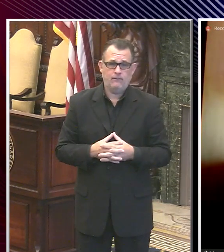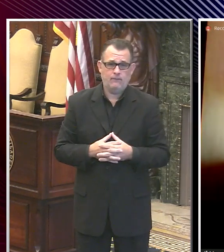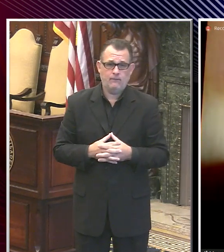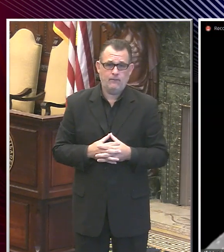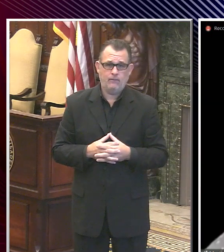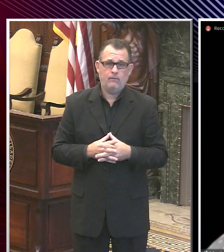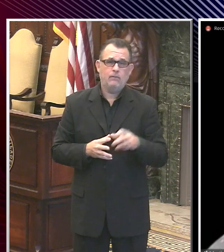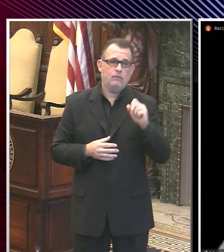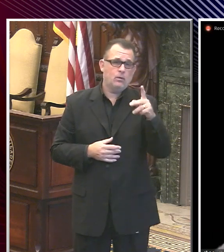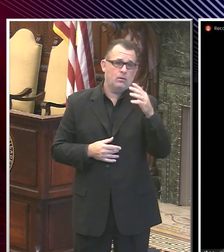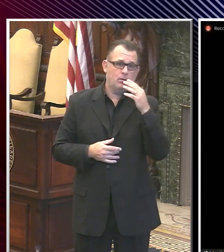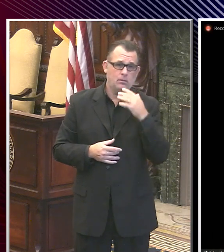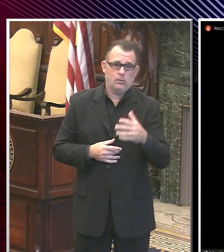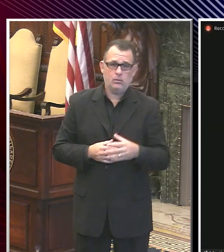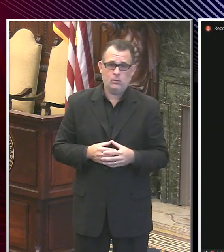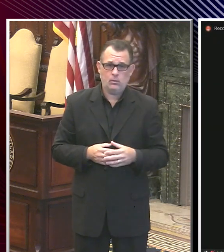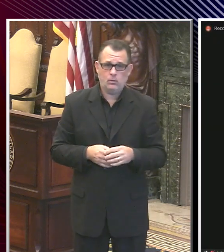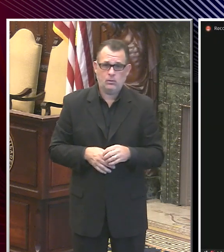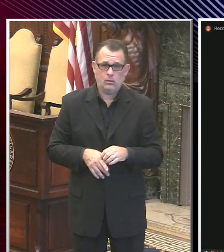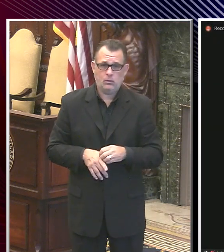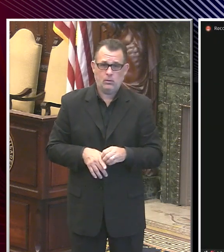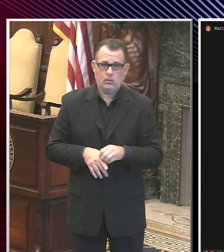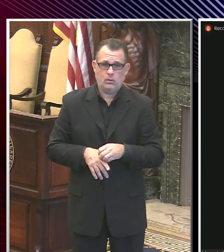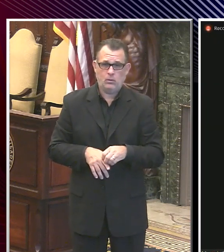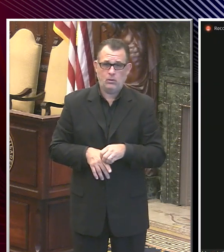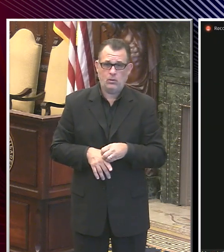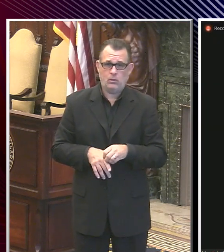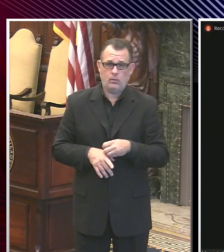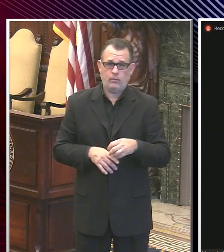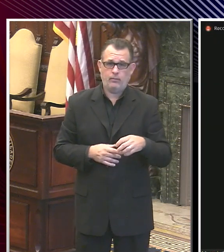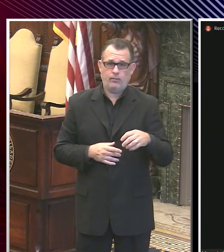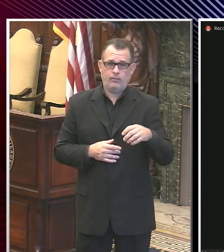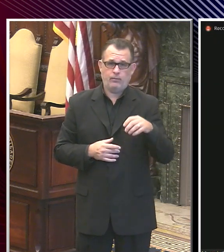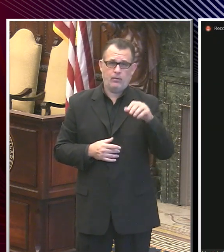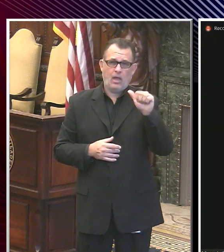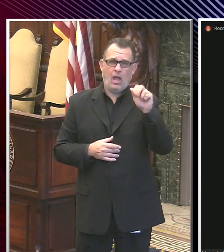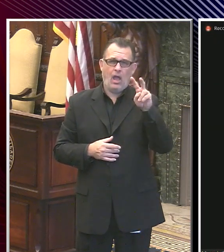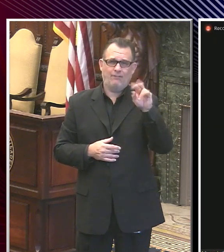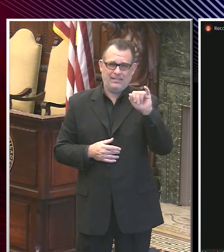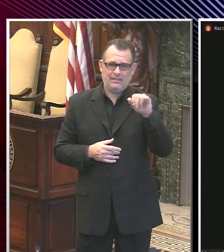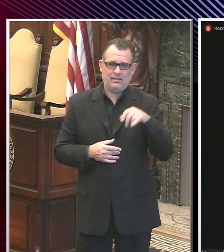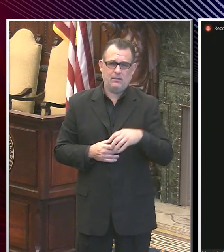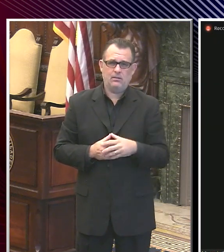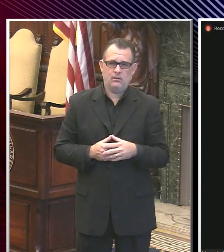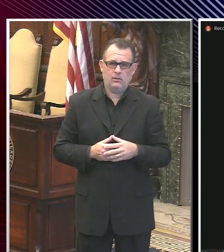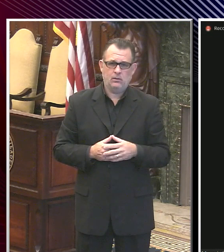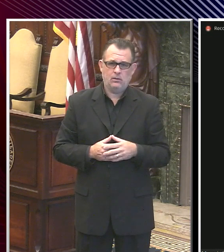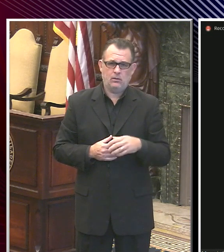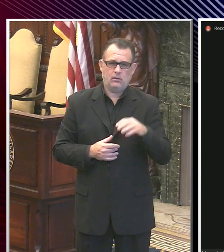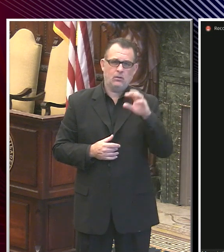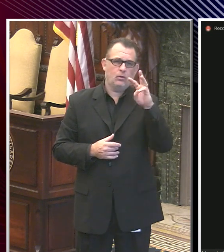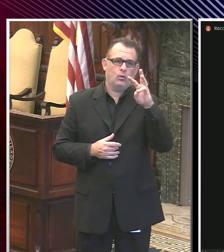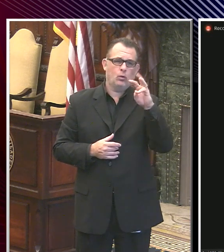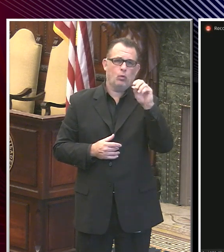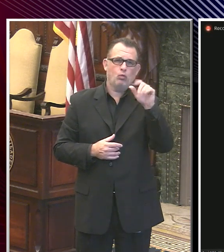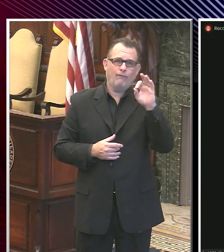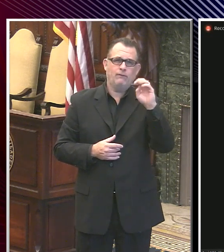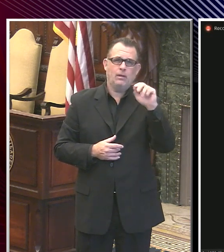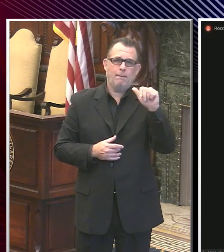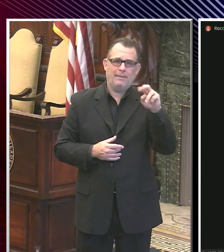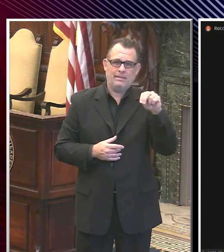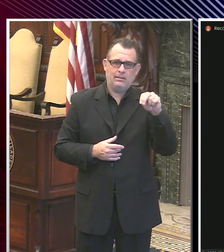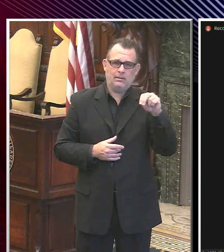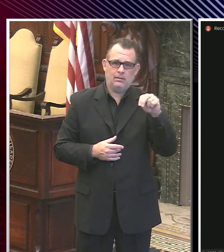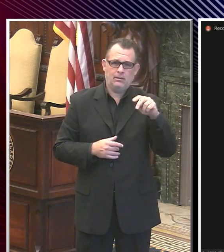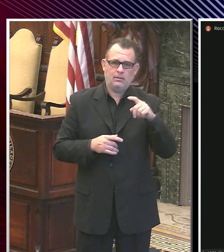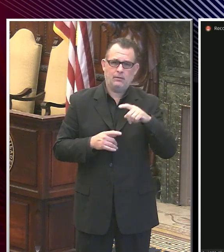Okay, thank you. All right, thank you, Martin. Let's go to Avi Wolfman Arendt of WHYY. Yeah, hi, this is a